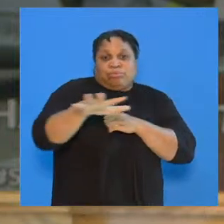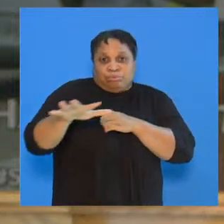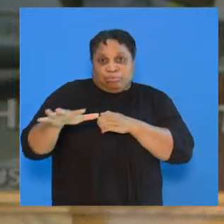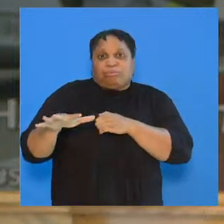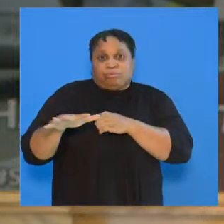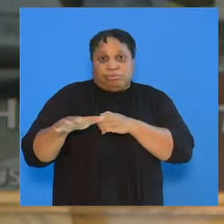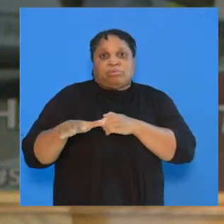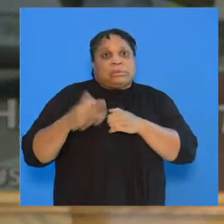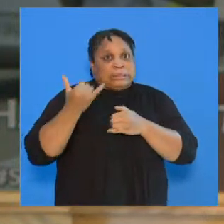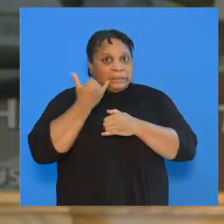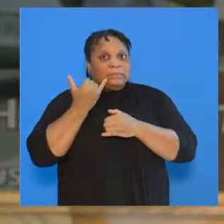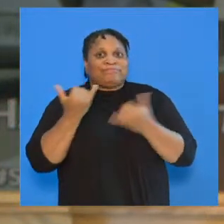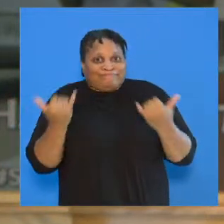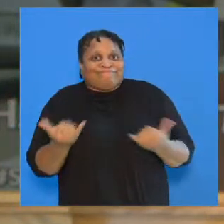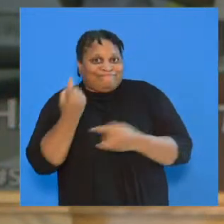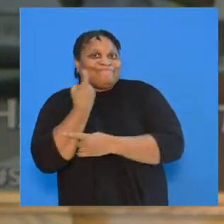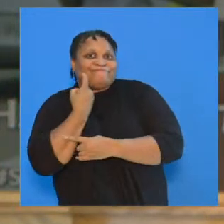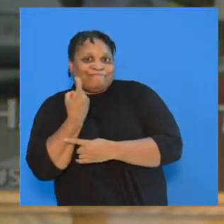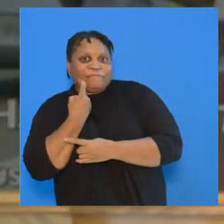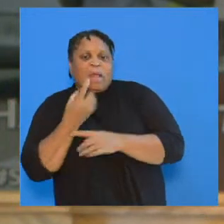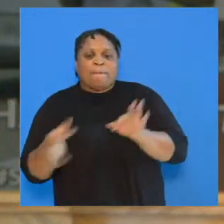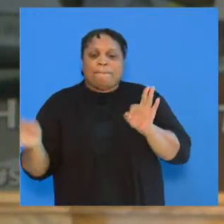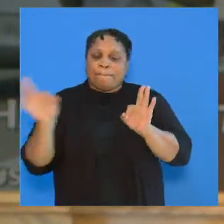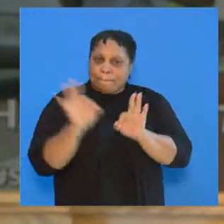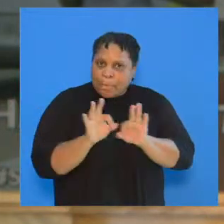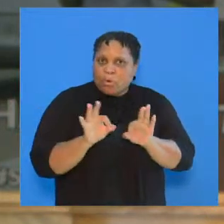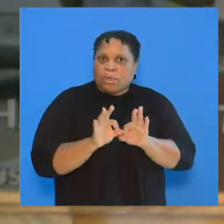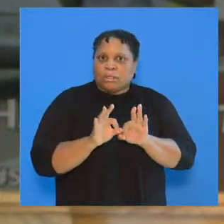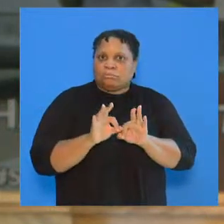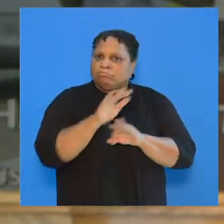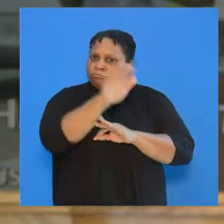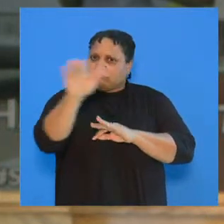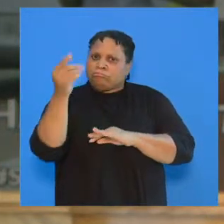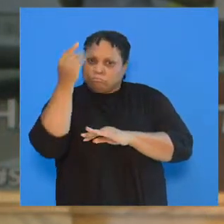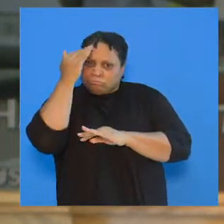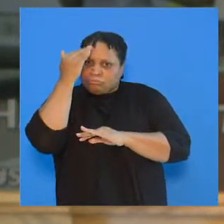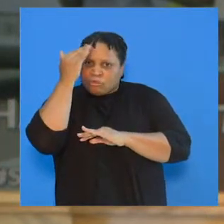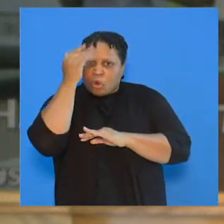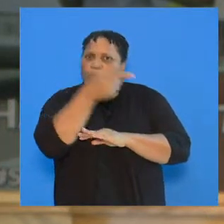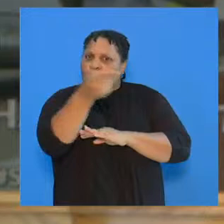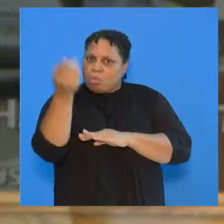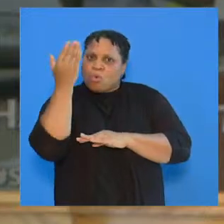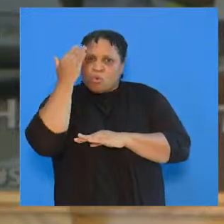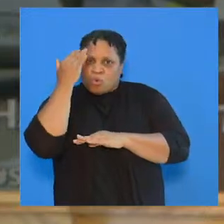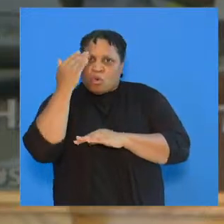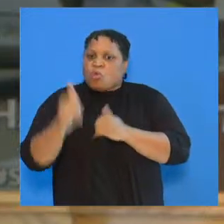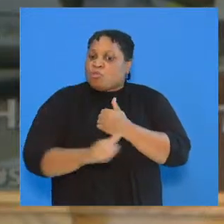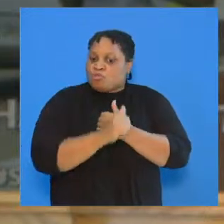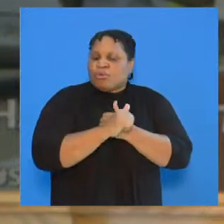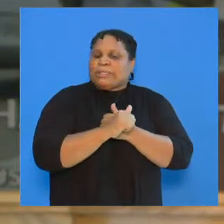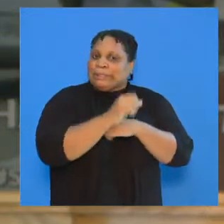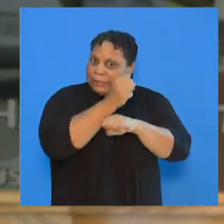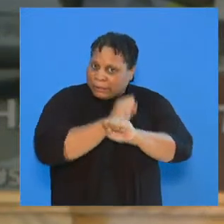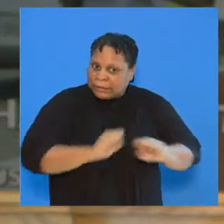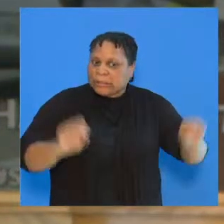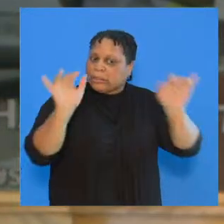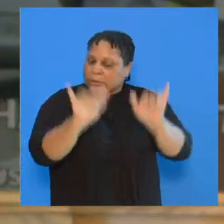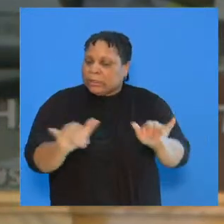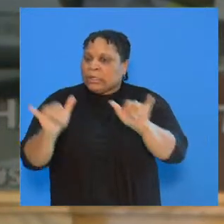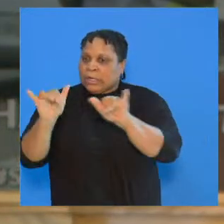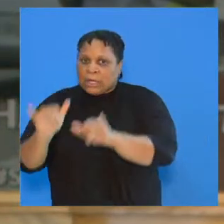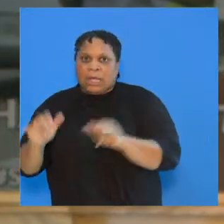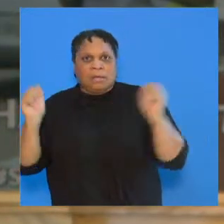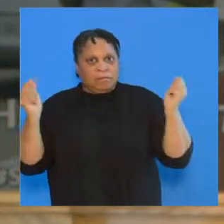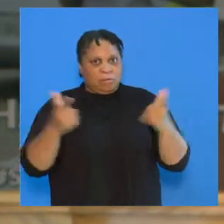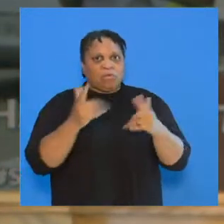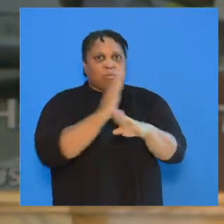ever present. It is important that everyone knows the risk, how to stay safe, and keep themselves and everyone around them